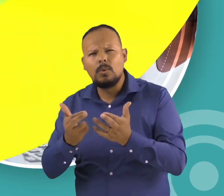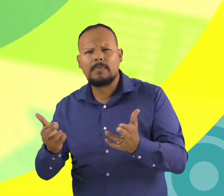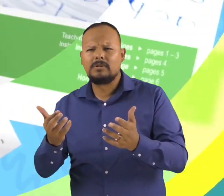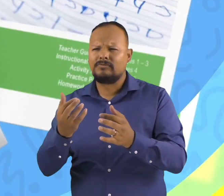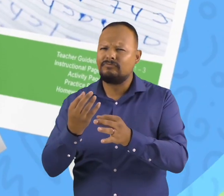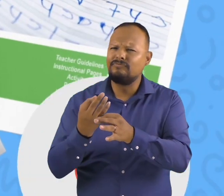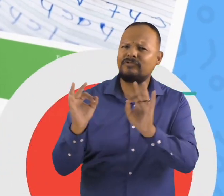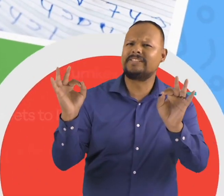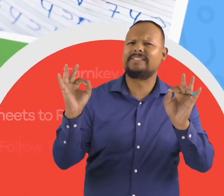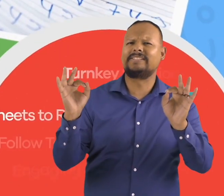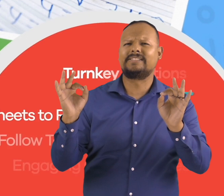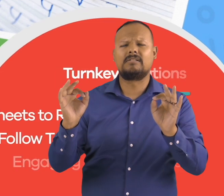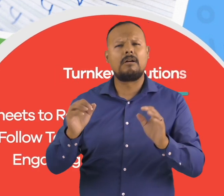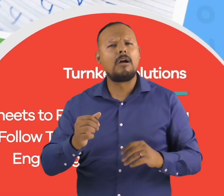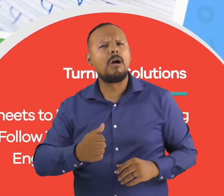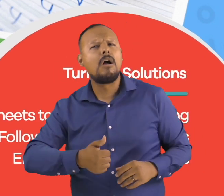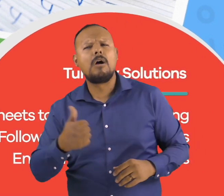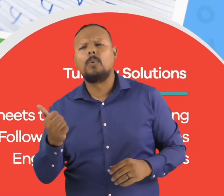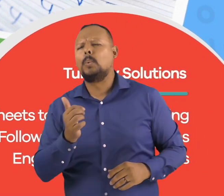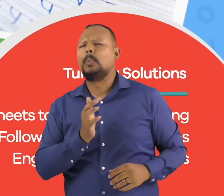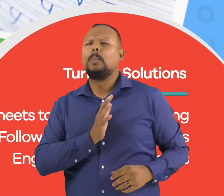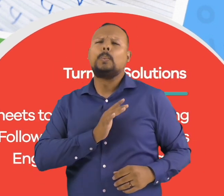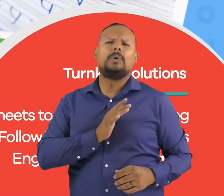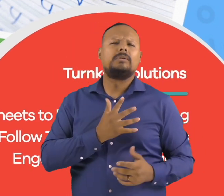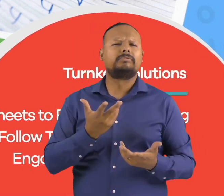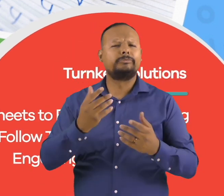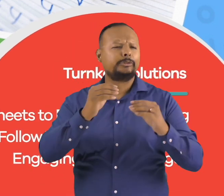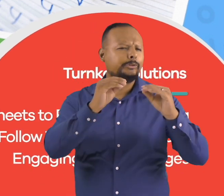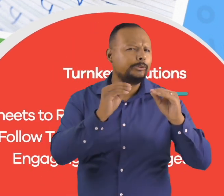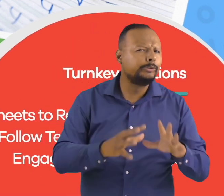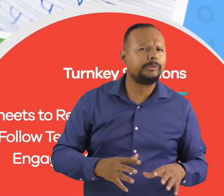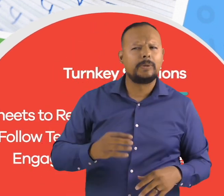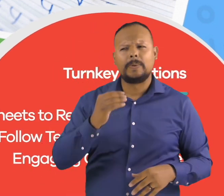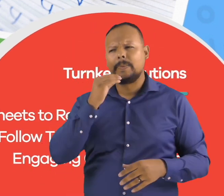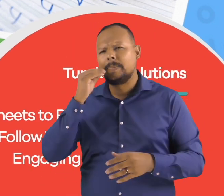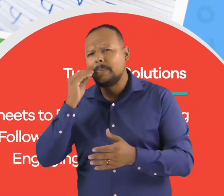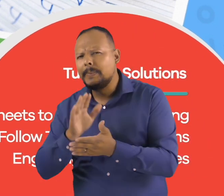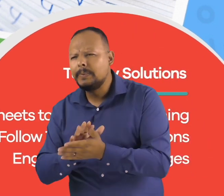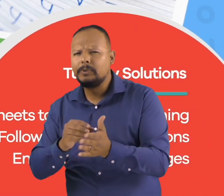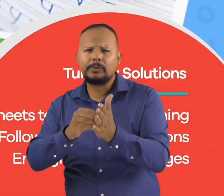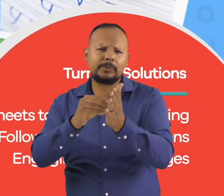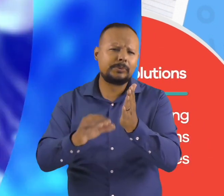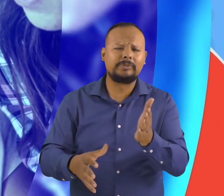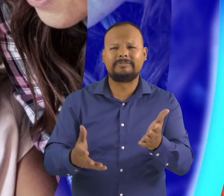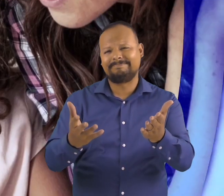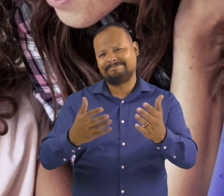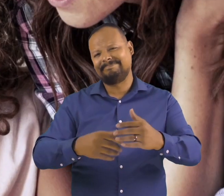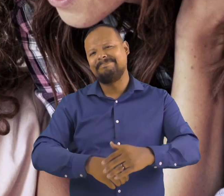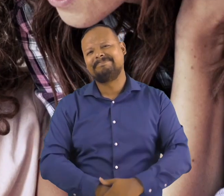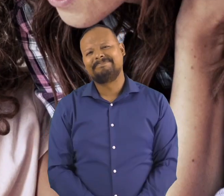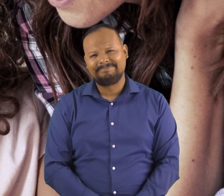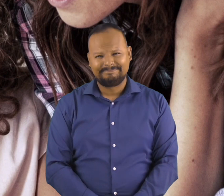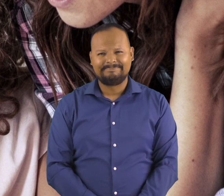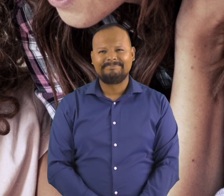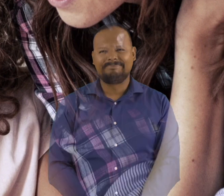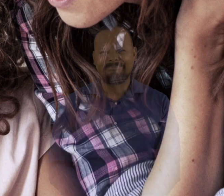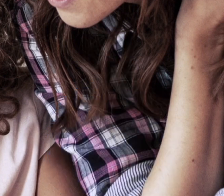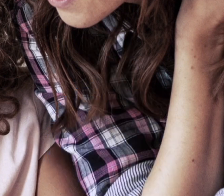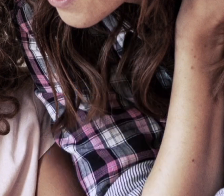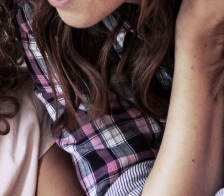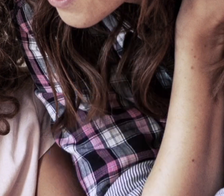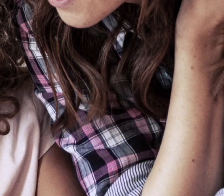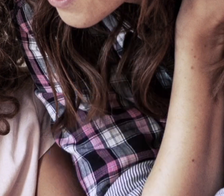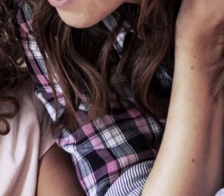resources and turnkey solutions for teachers and homeschoolers. Both at home home students. Take care. care. Bye bye. Bye bye. Bye bye. bye bye.